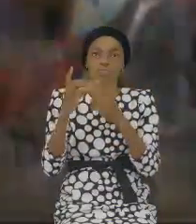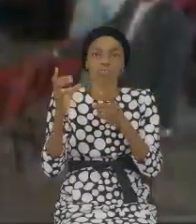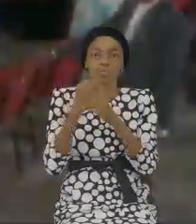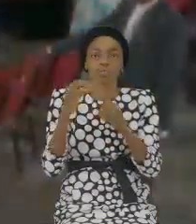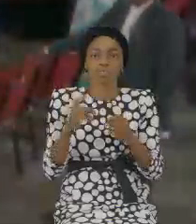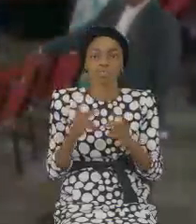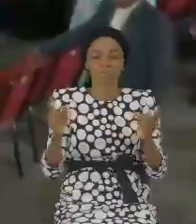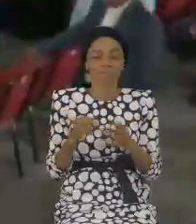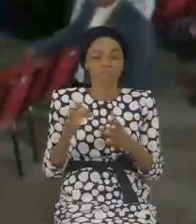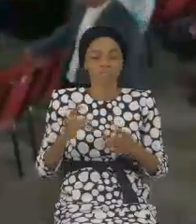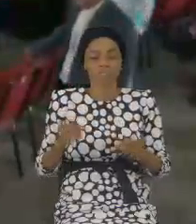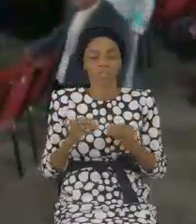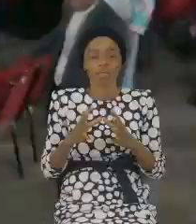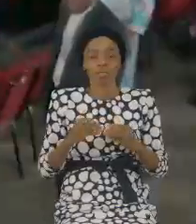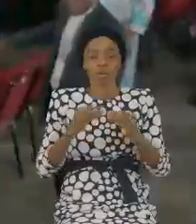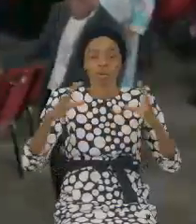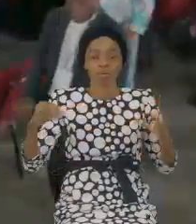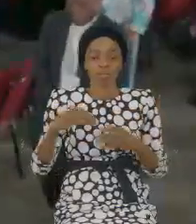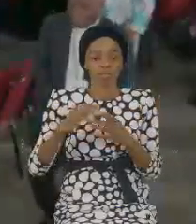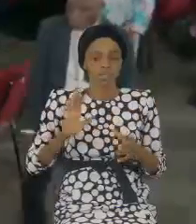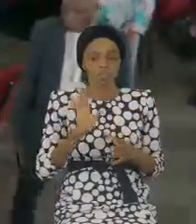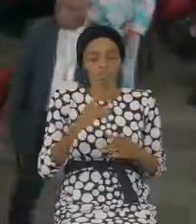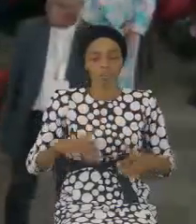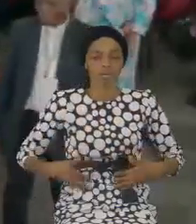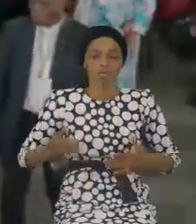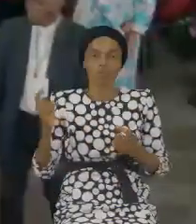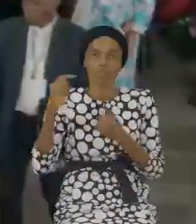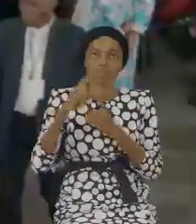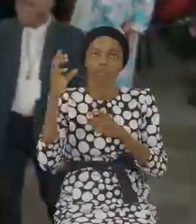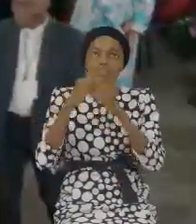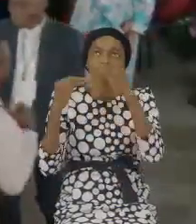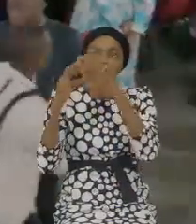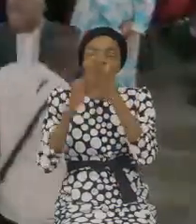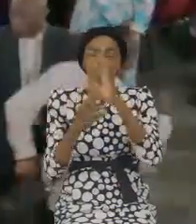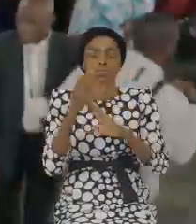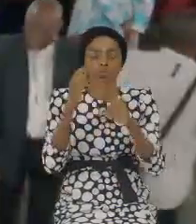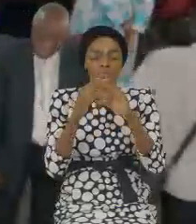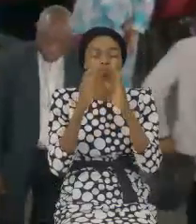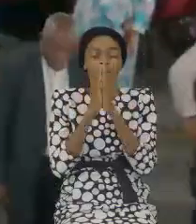your life, abound in your life until you get there in Jesus' name.